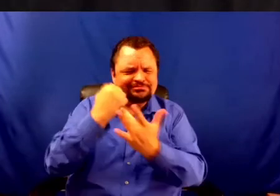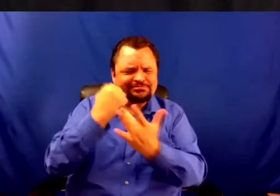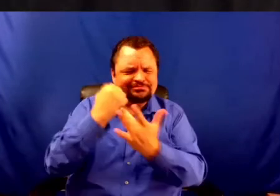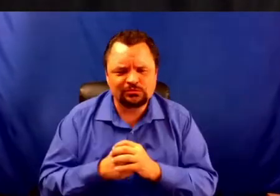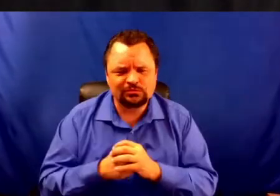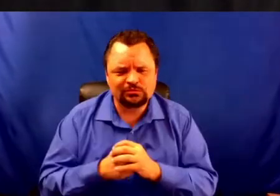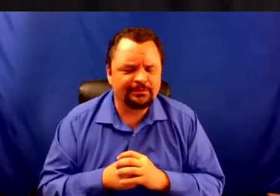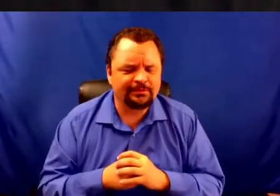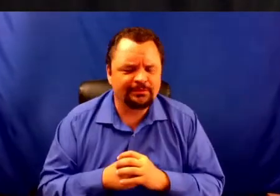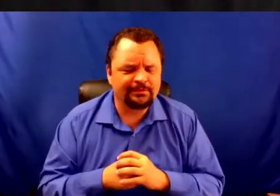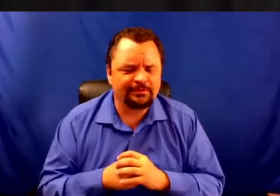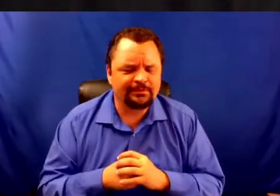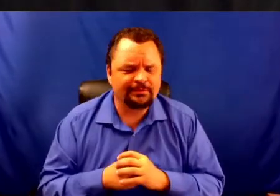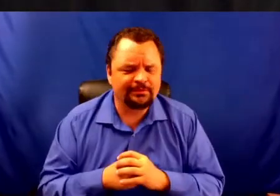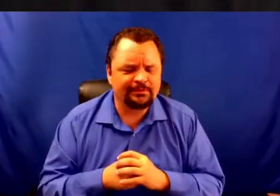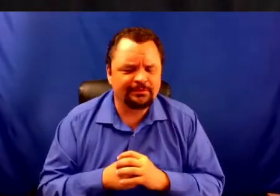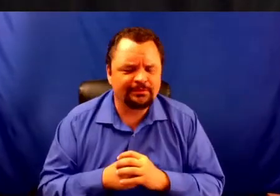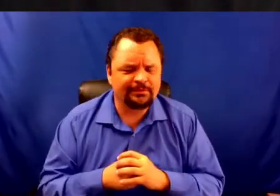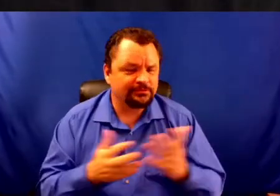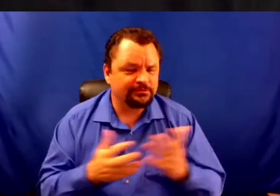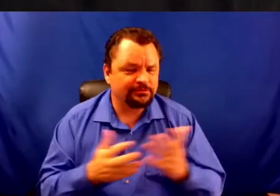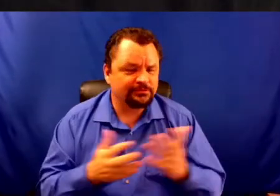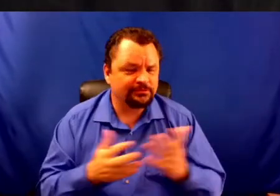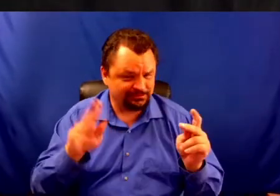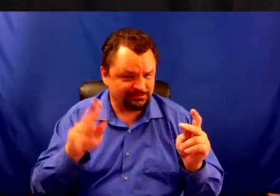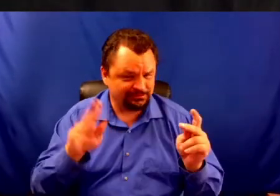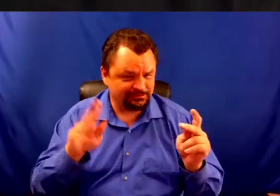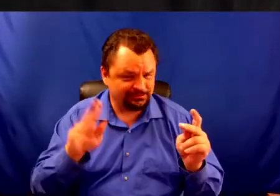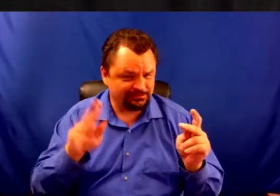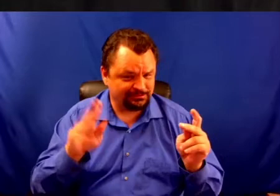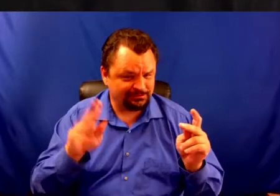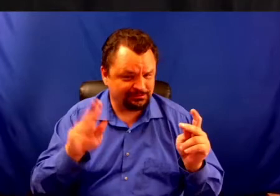Okay. And Are is you this? guys able to hear me now?